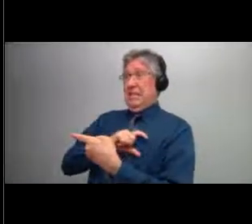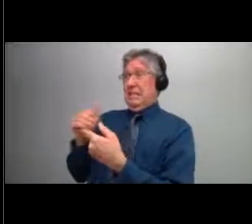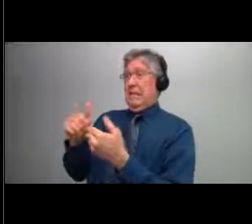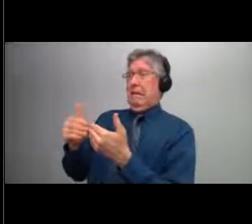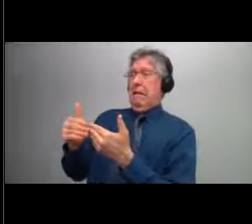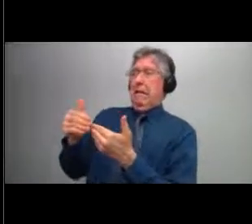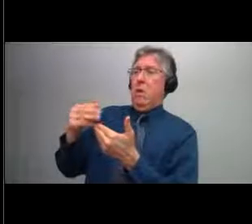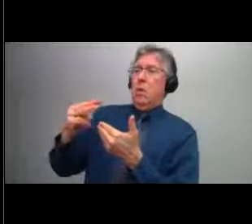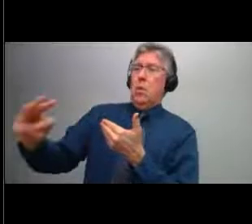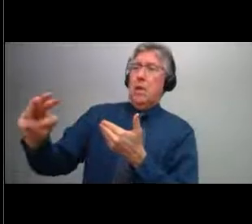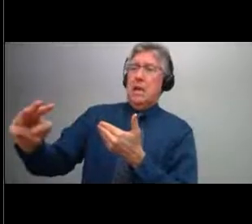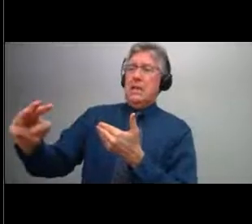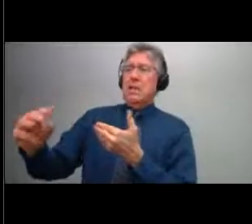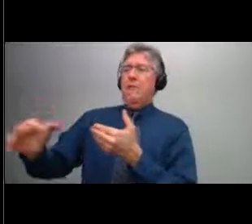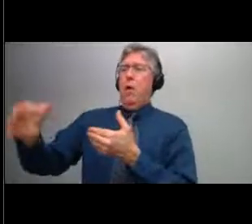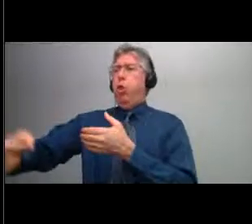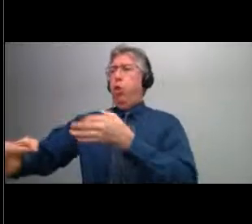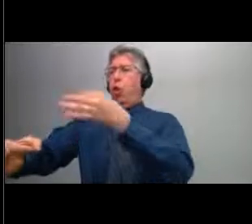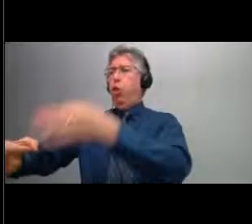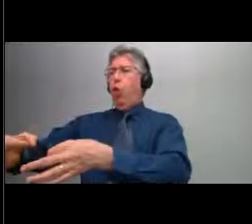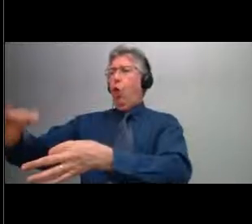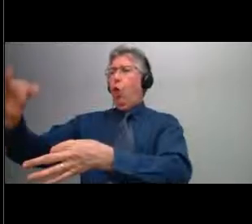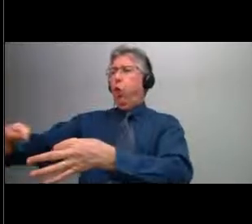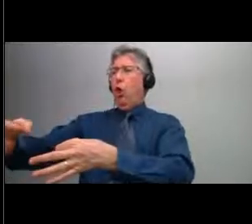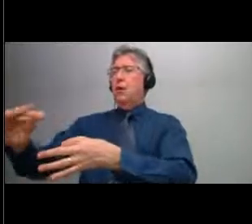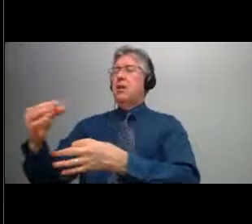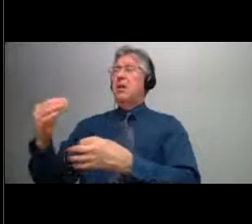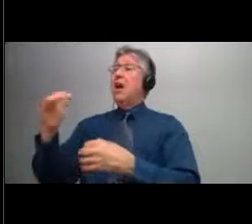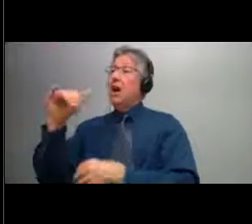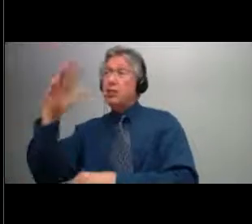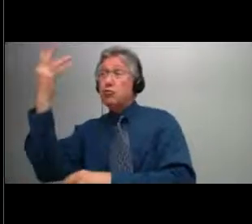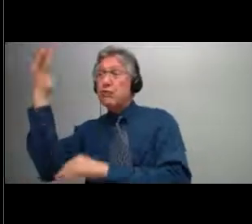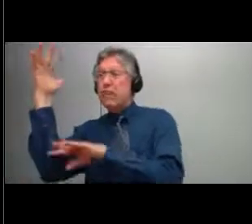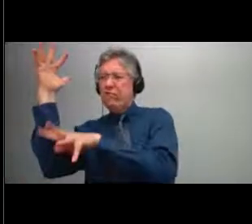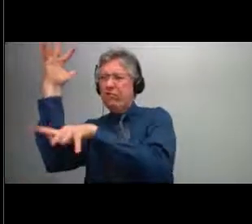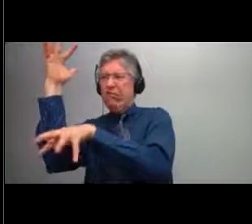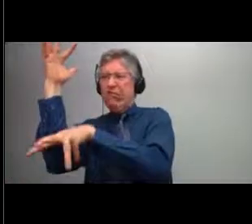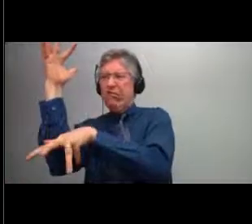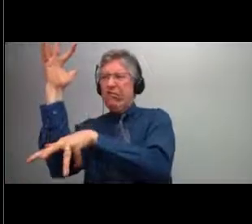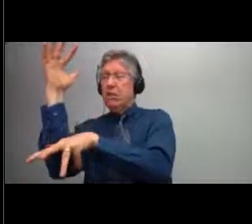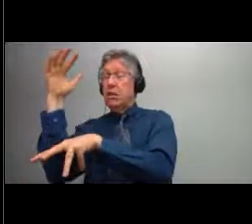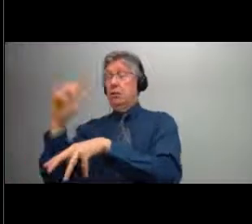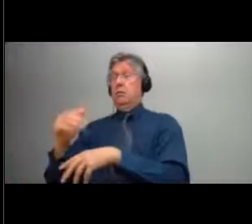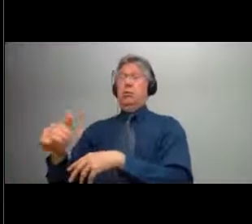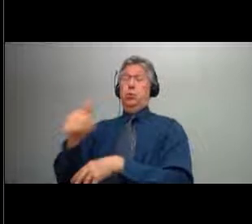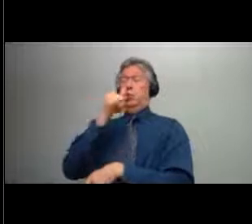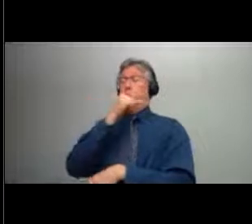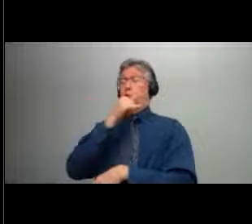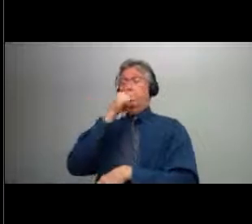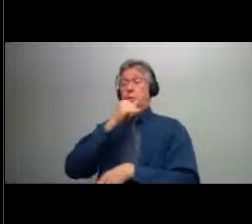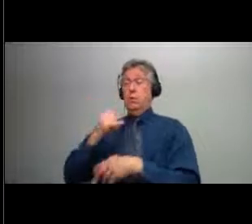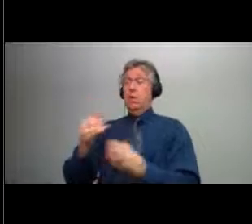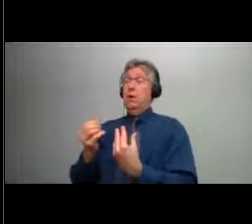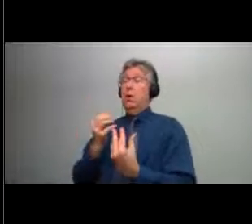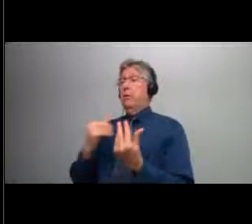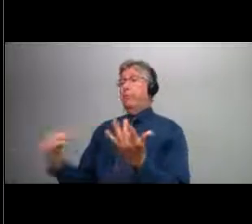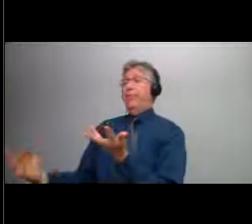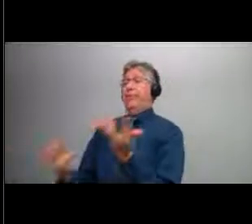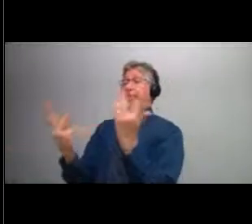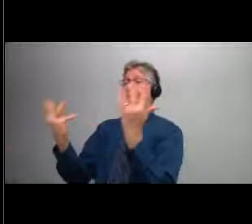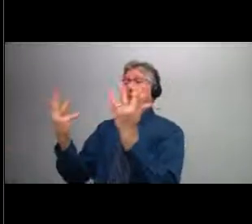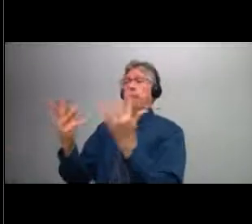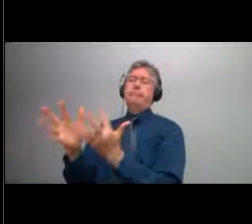Drive, sinkholes, massive tree roots, and unmaintained, overgrown vegetation has destroyed the